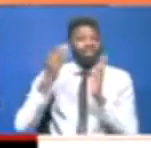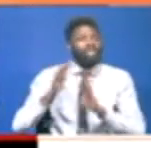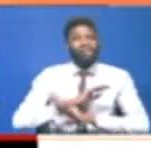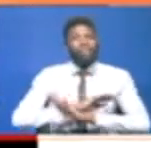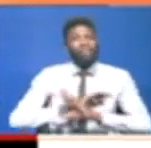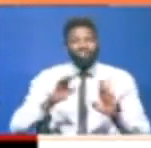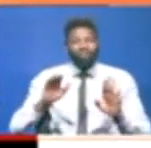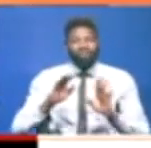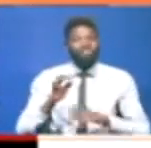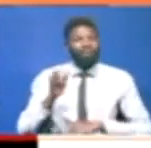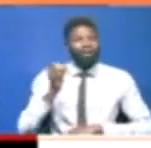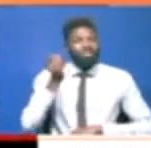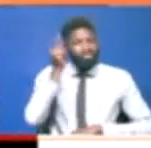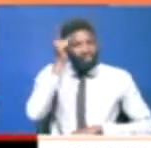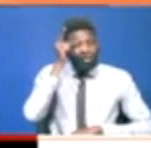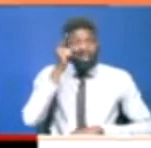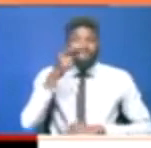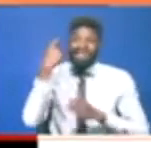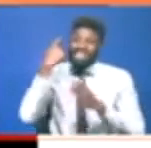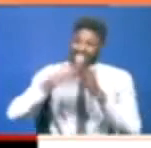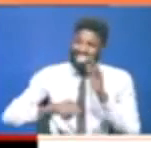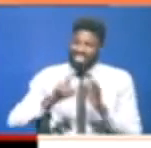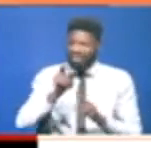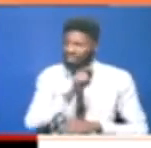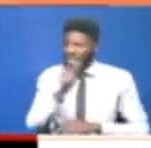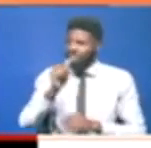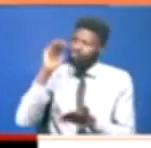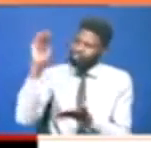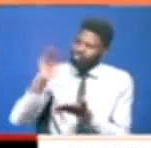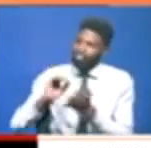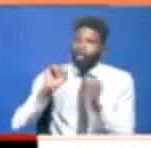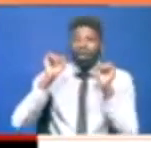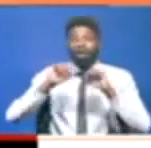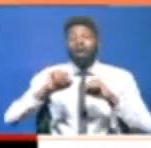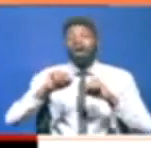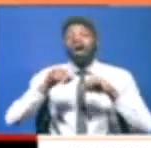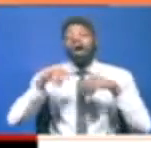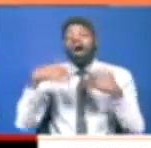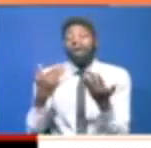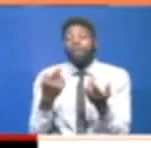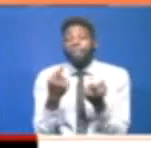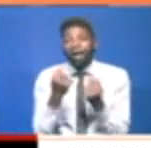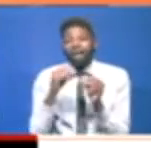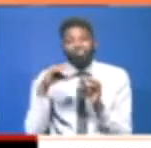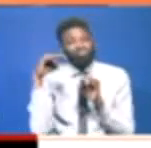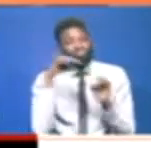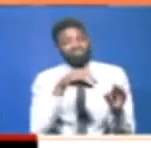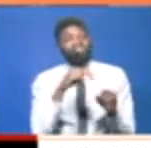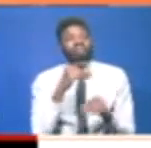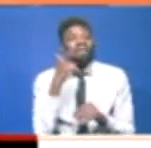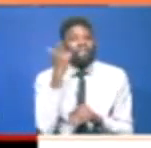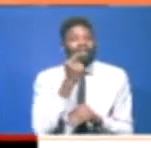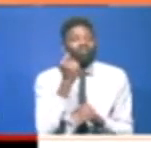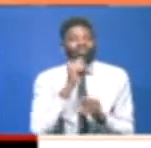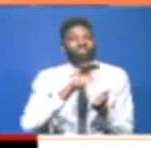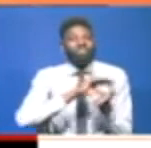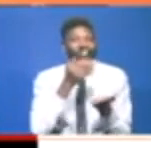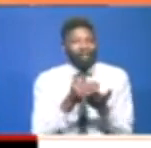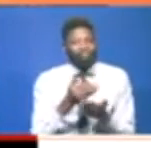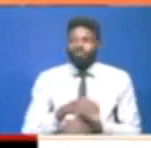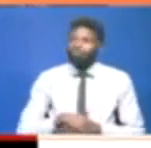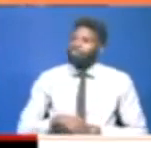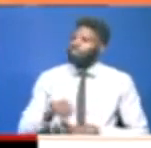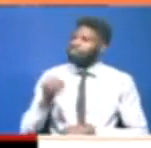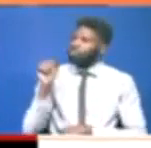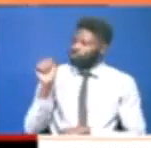can reduce the amount of taxes you pay by investing your money in a pension a fund. Exactly.